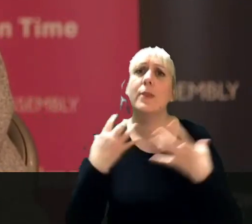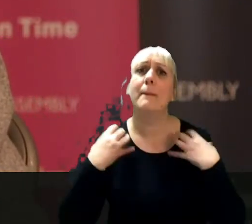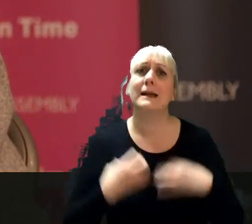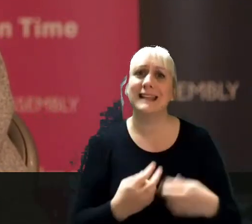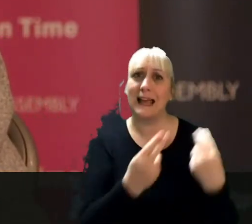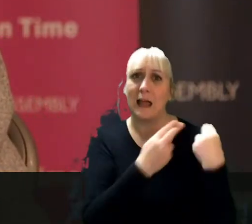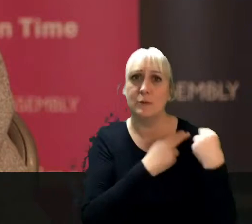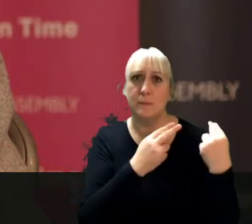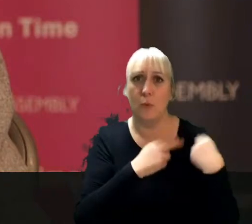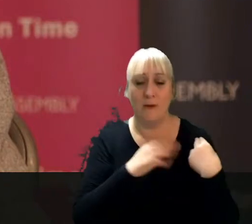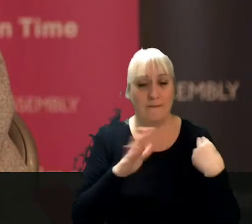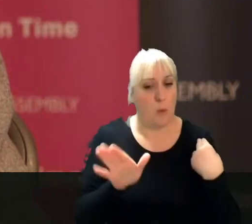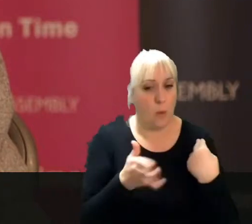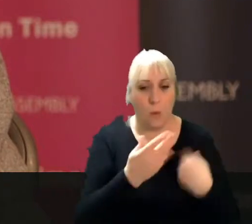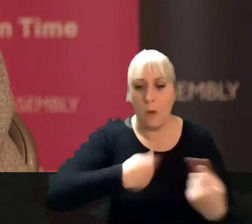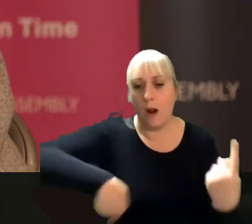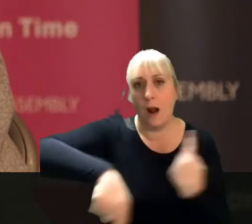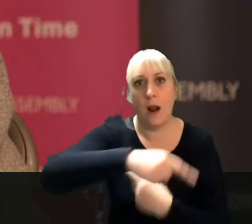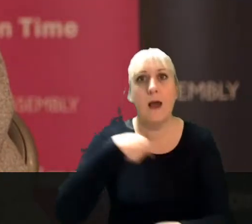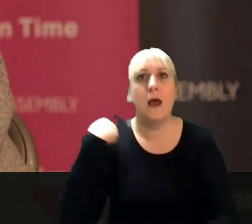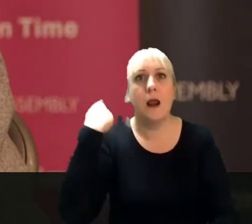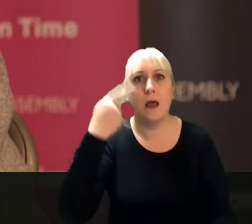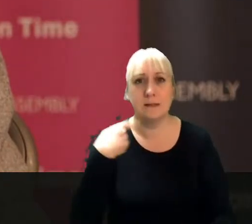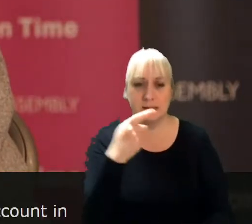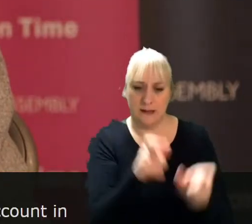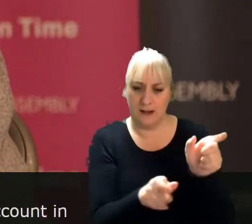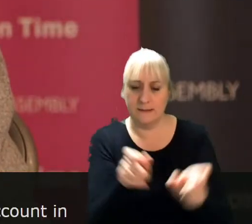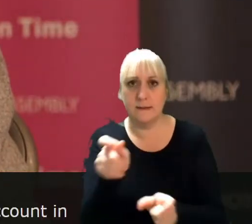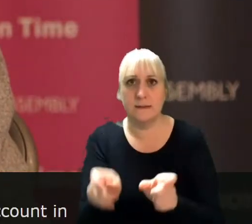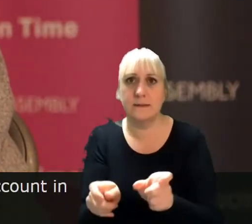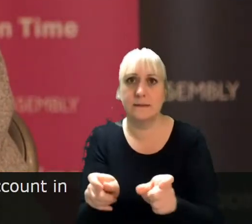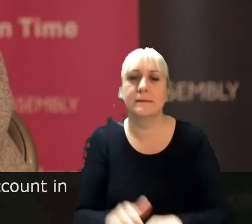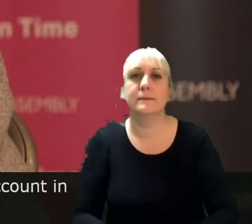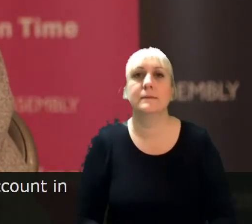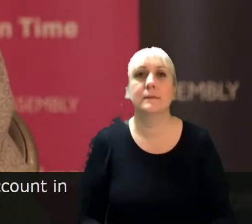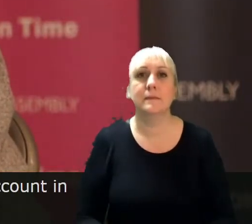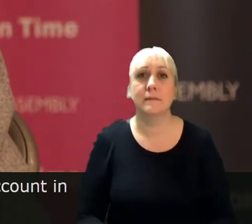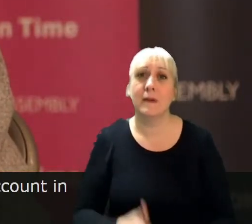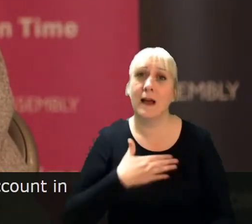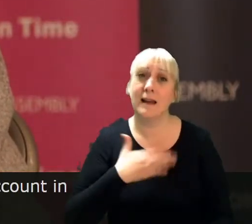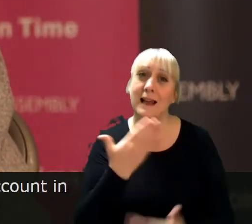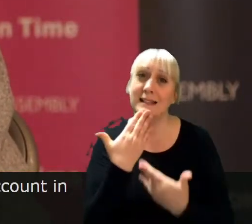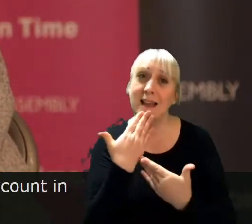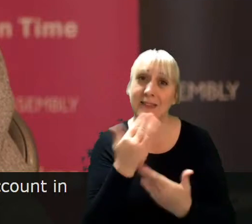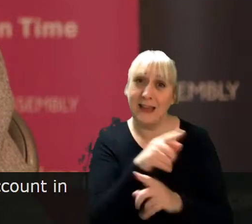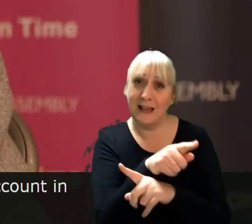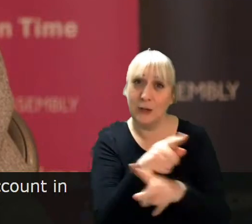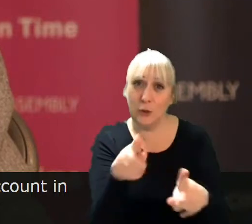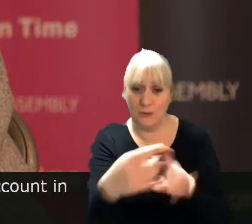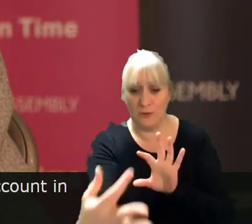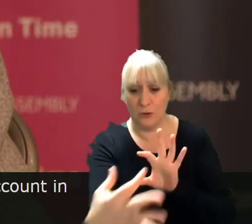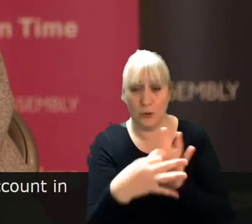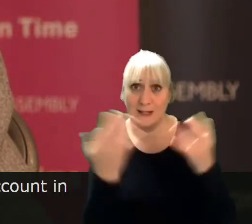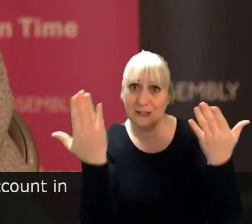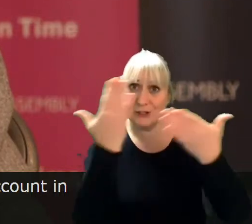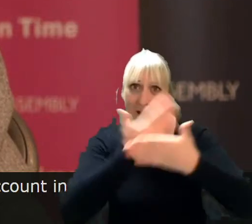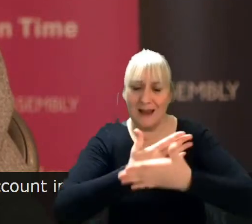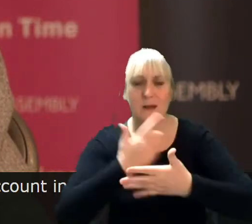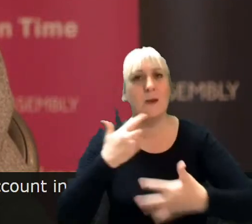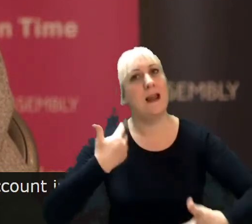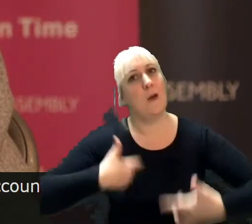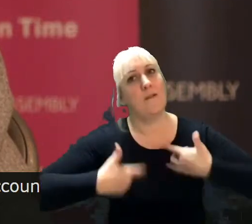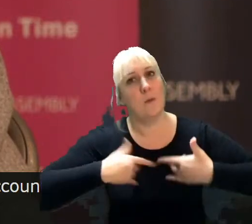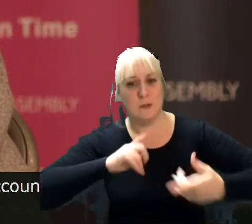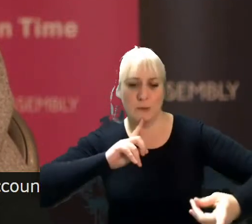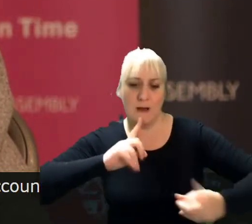Londoners. So may I thank you for joining us tonight, and we look forward to answering your questions